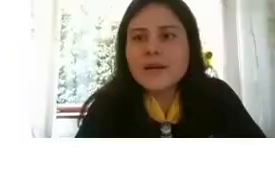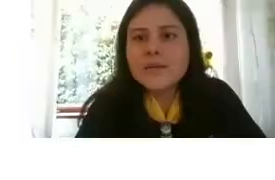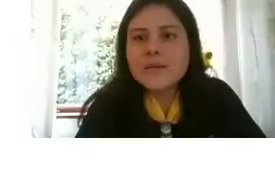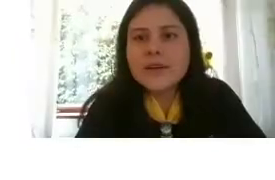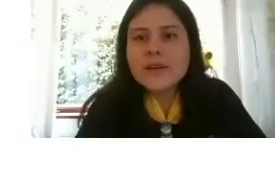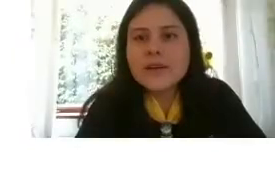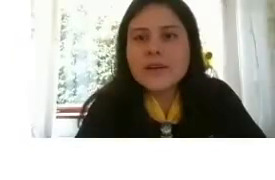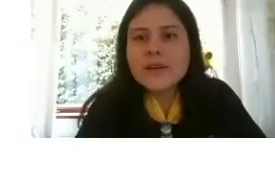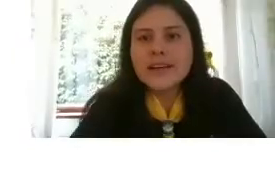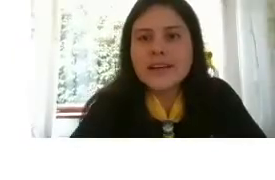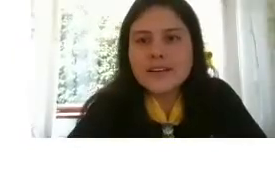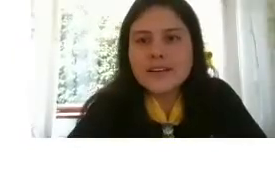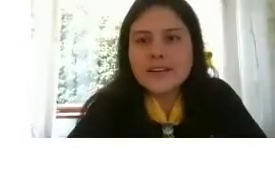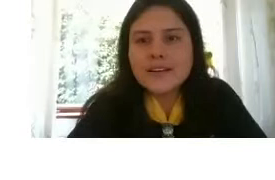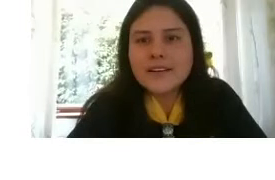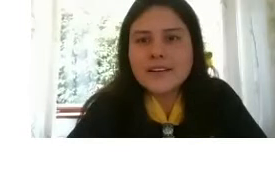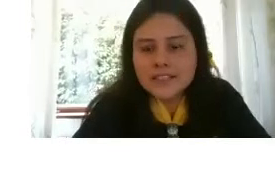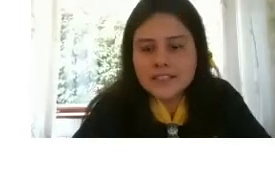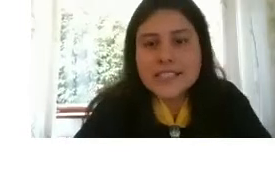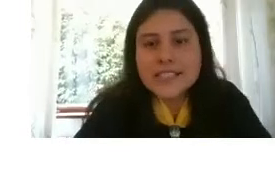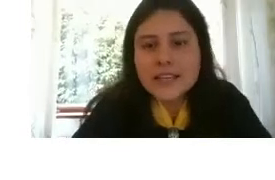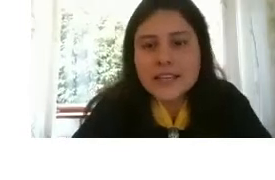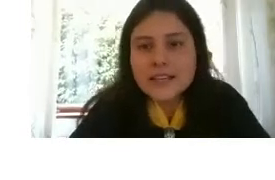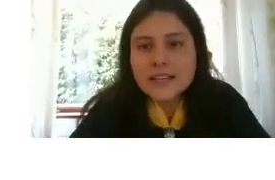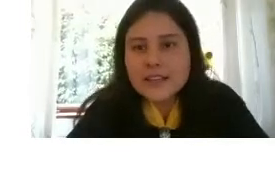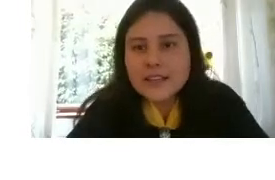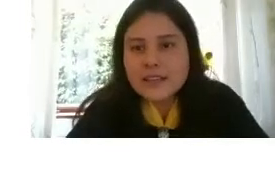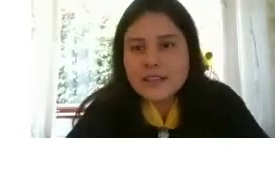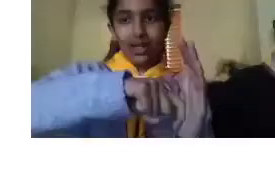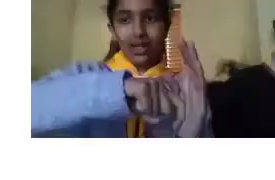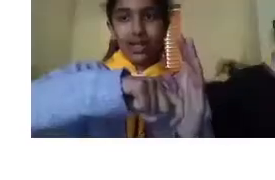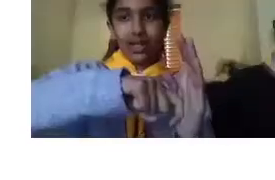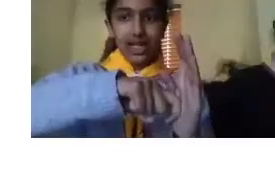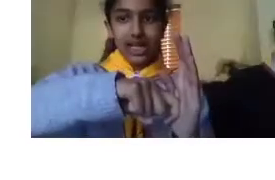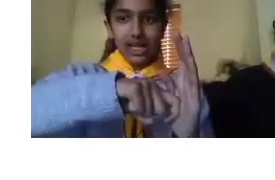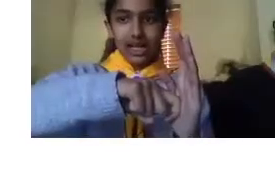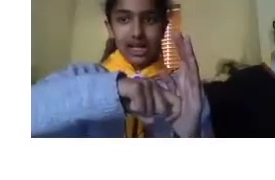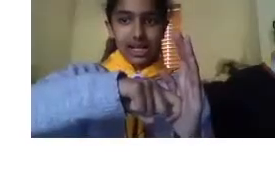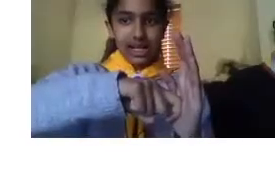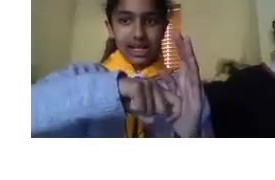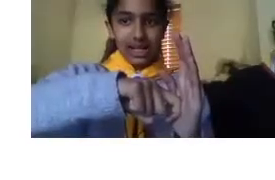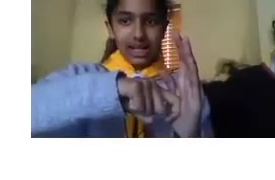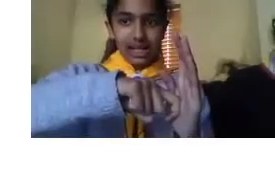I should be able, okay, I see you. Okay, your first letter? R.